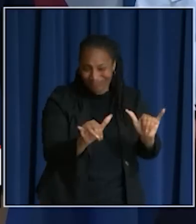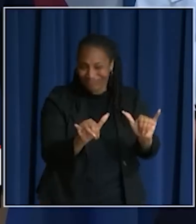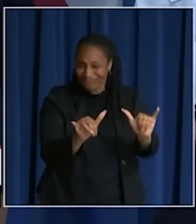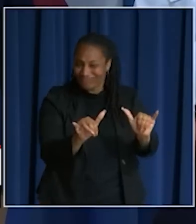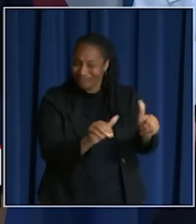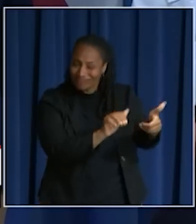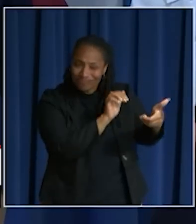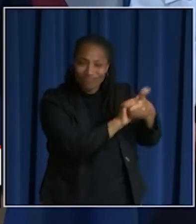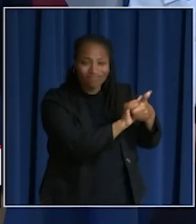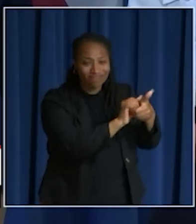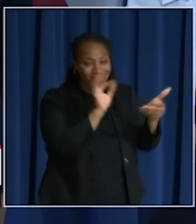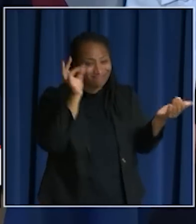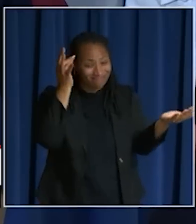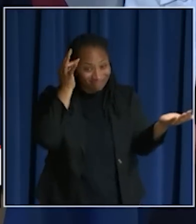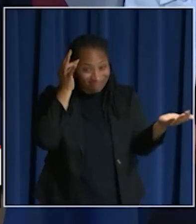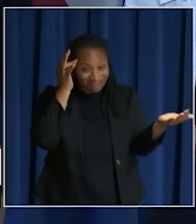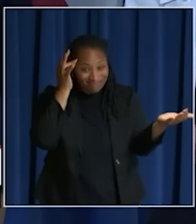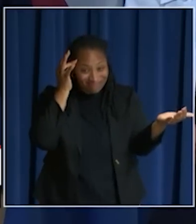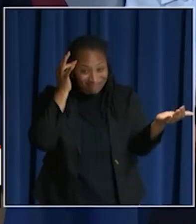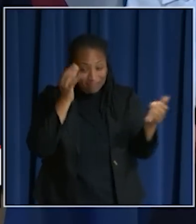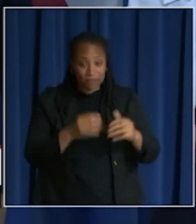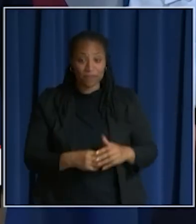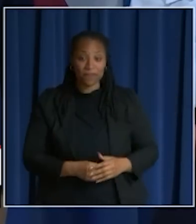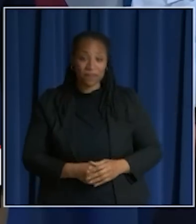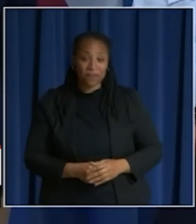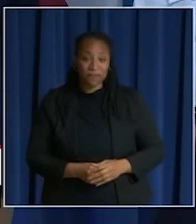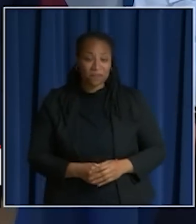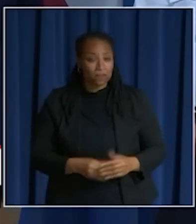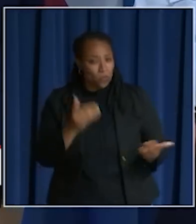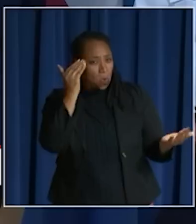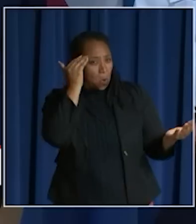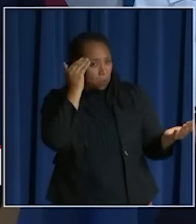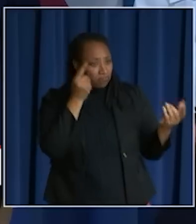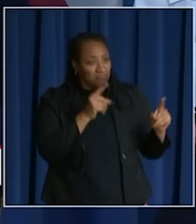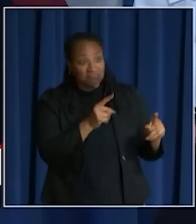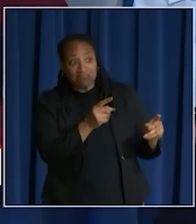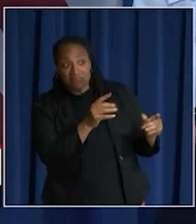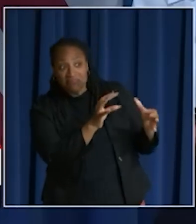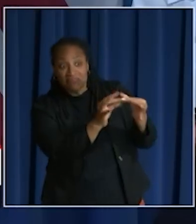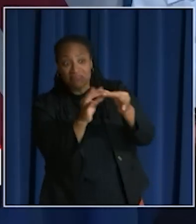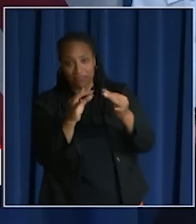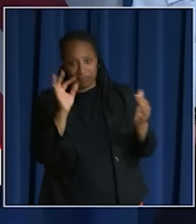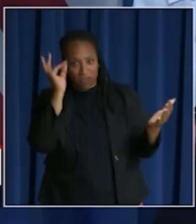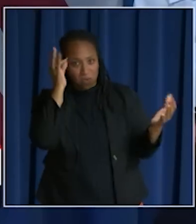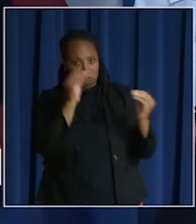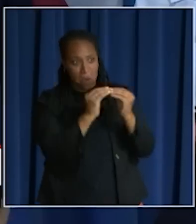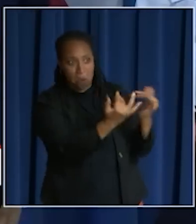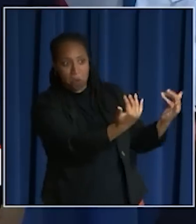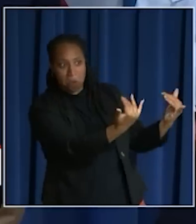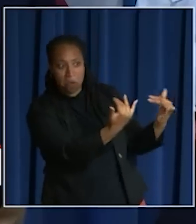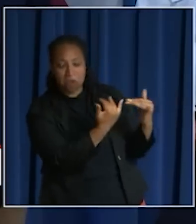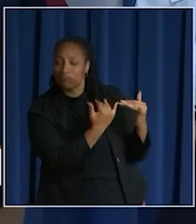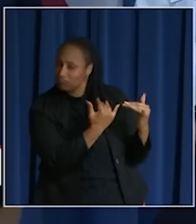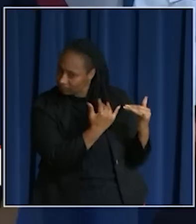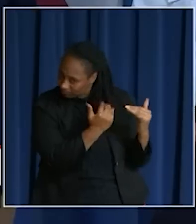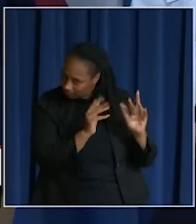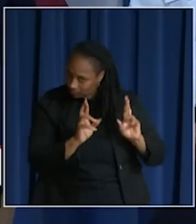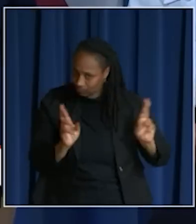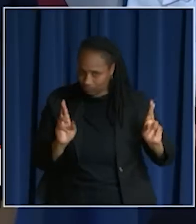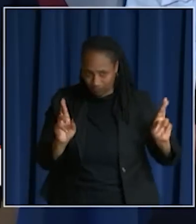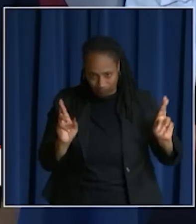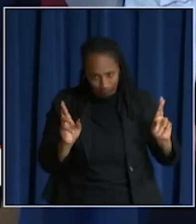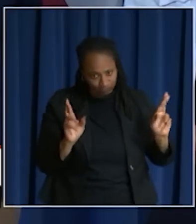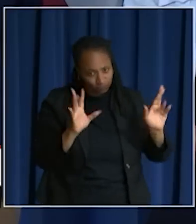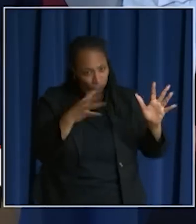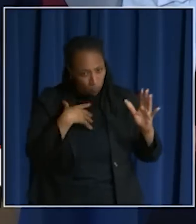thing that's really important to me, and I'm speaking directly to our community, is that we have a relationship with our community that is very important to us, our community